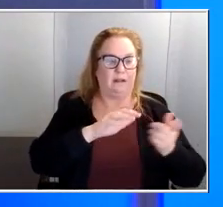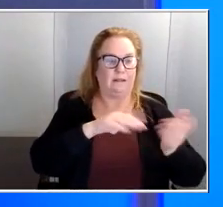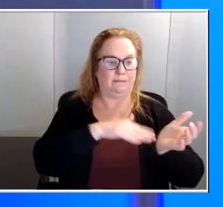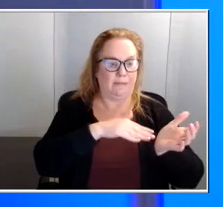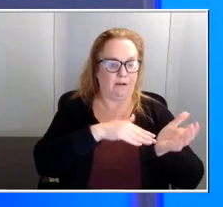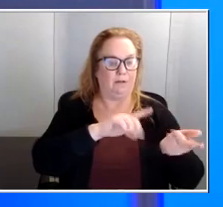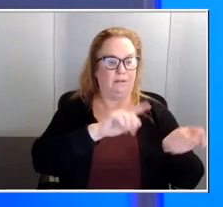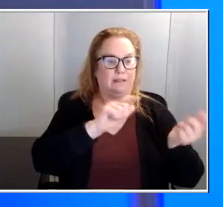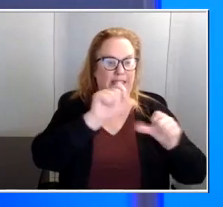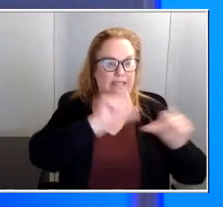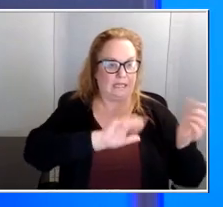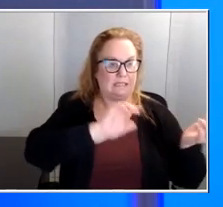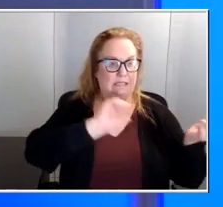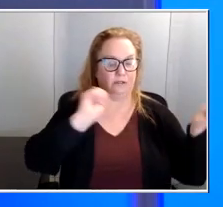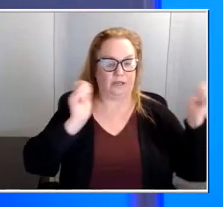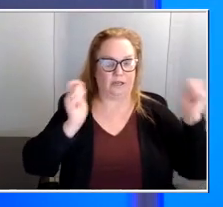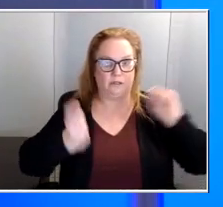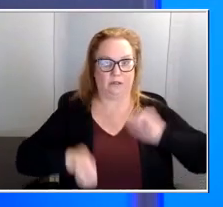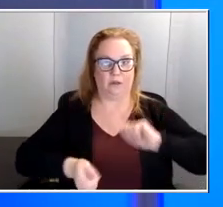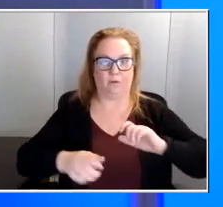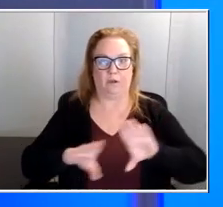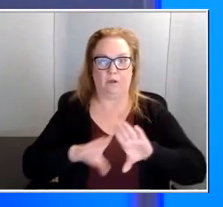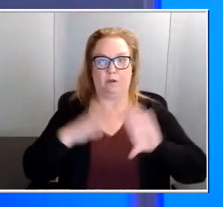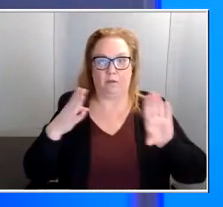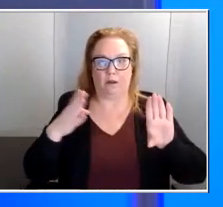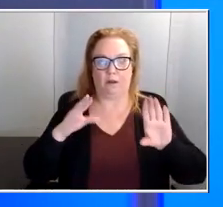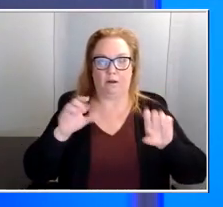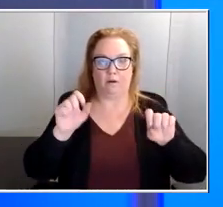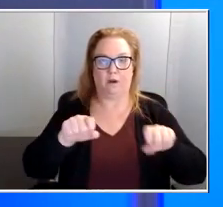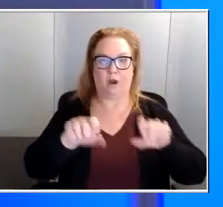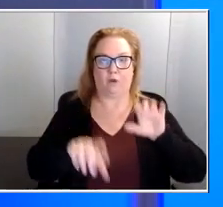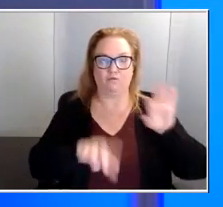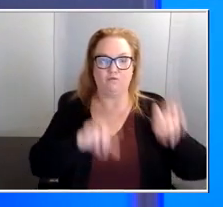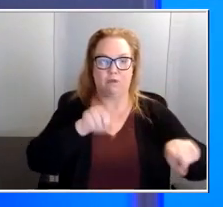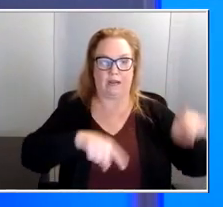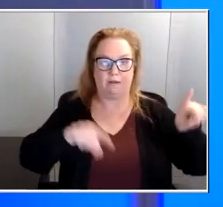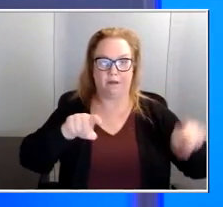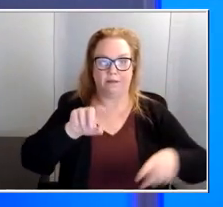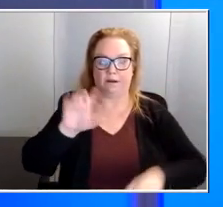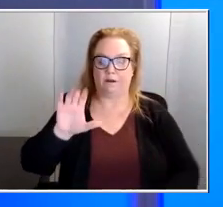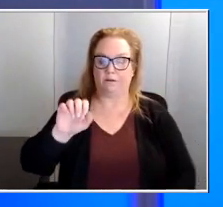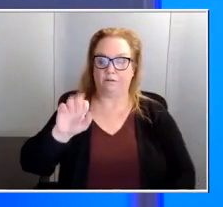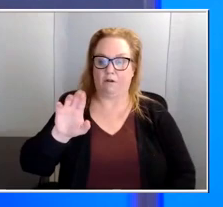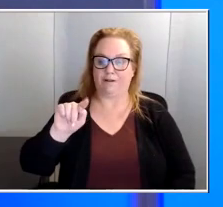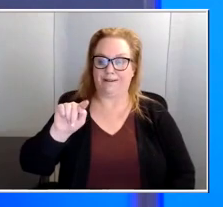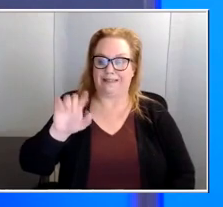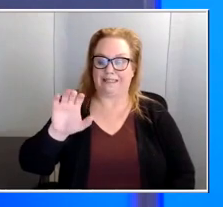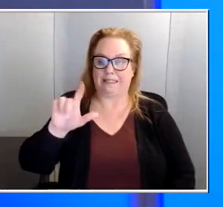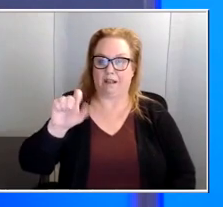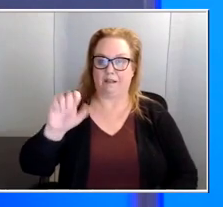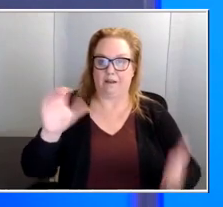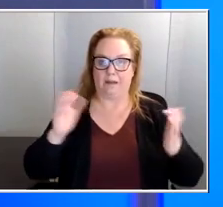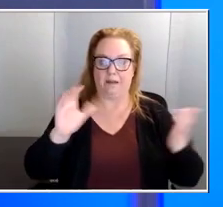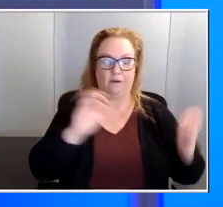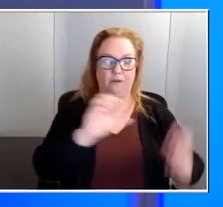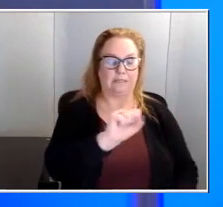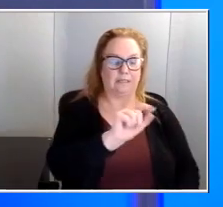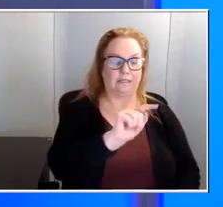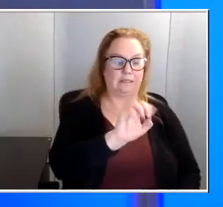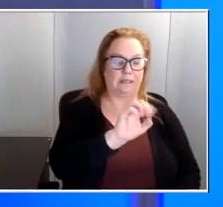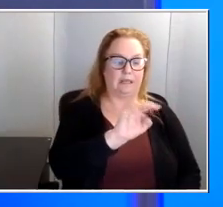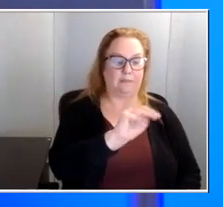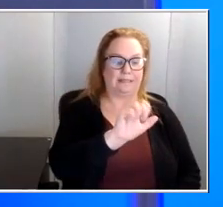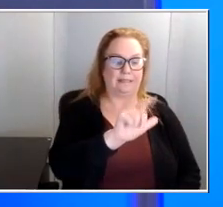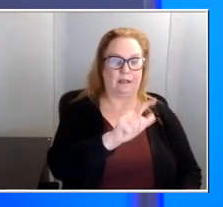our center, we will soon open a prospective randomized trial of CAR T-cell therapy versus stem cell transplant. And